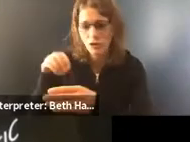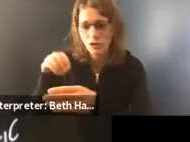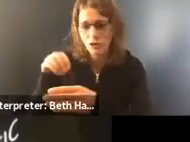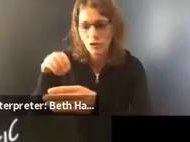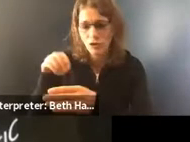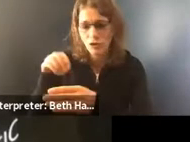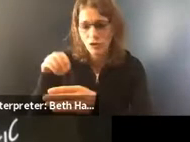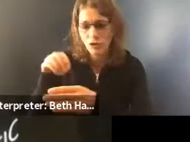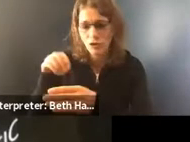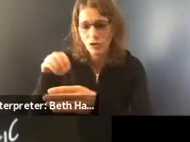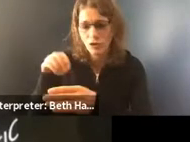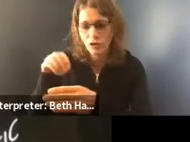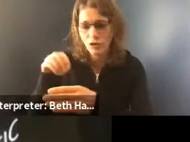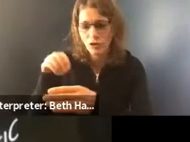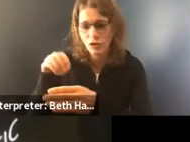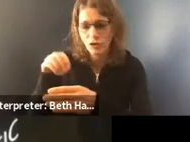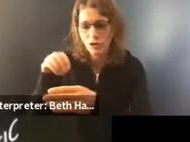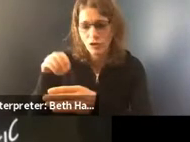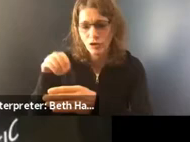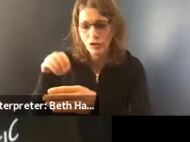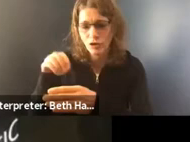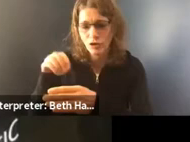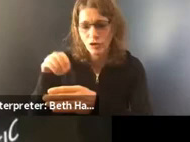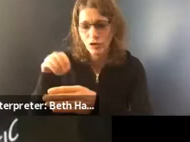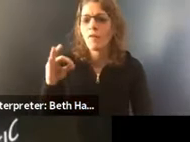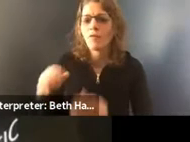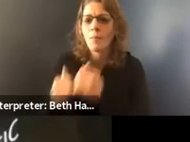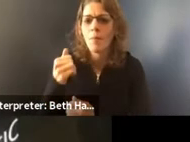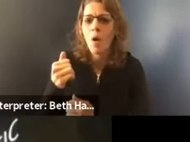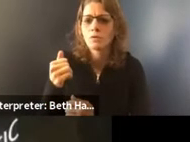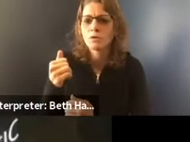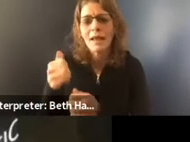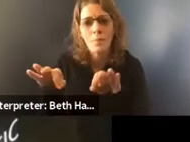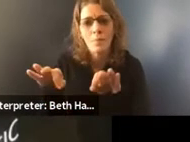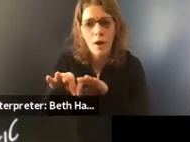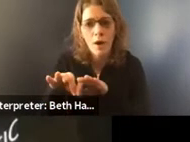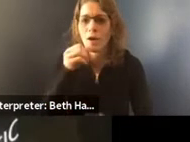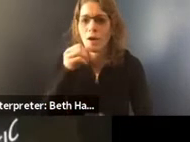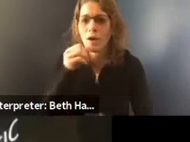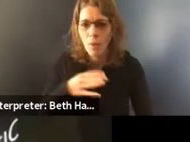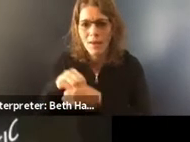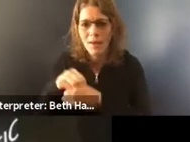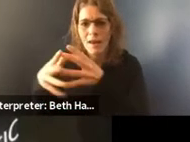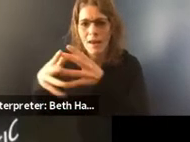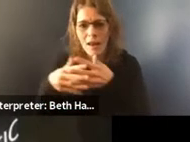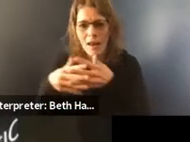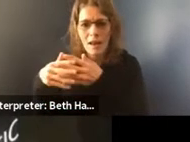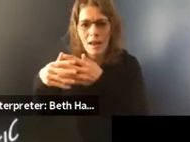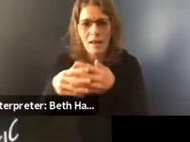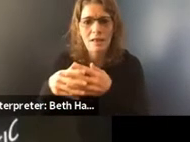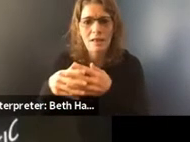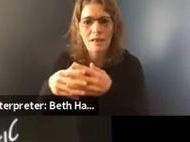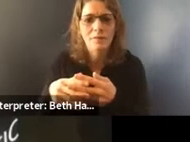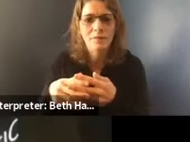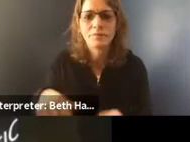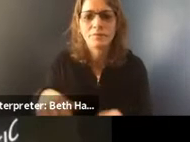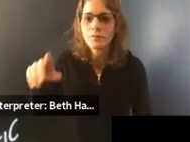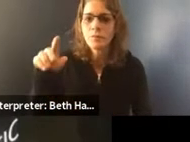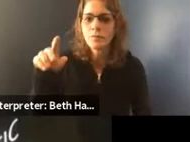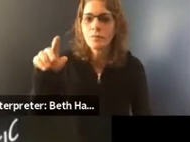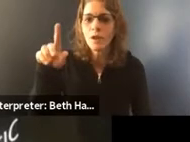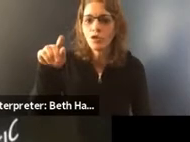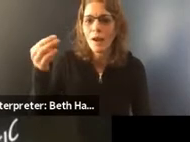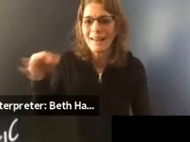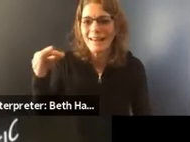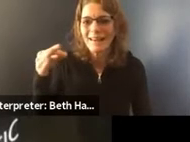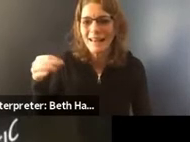women in America. In 2019, she received the National Design Award, the highest recognition that a designer can receive